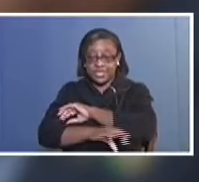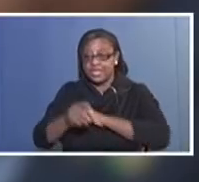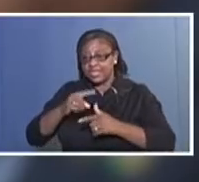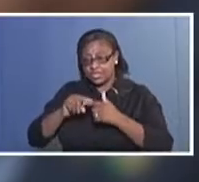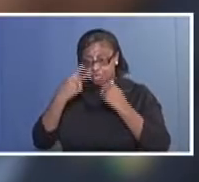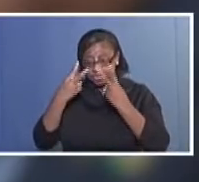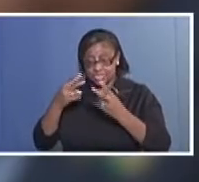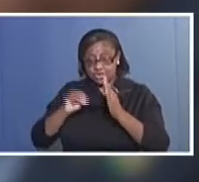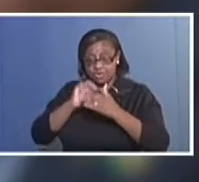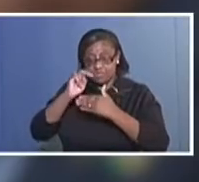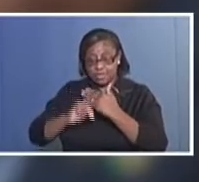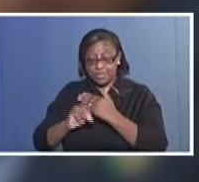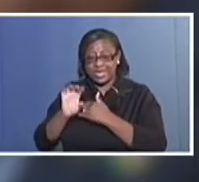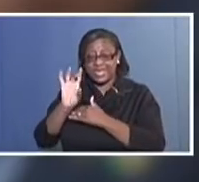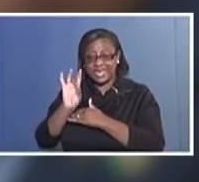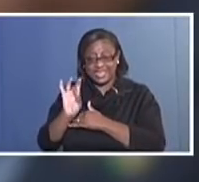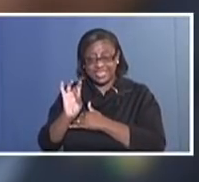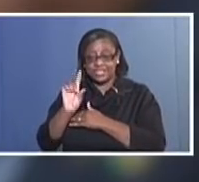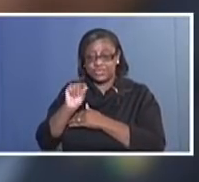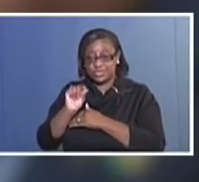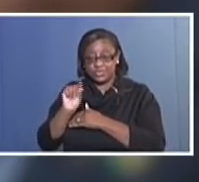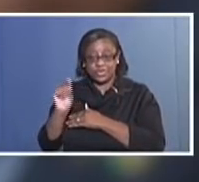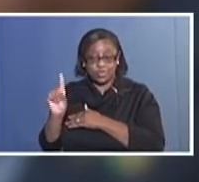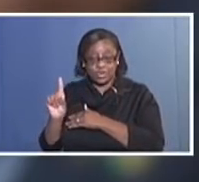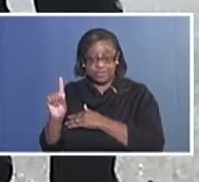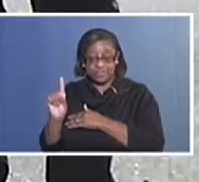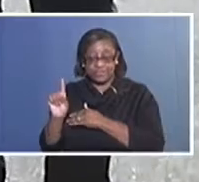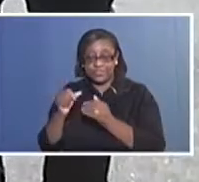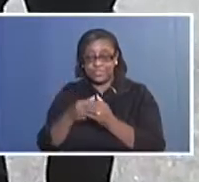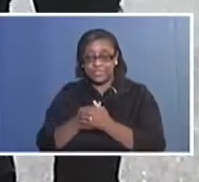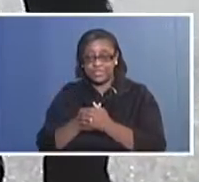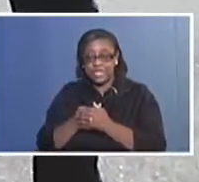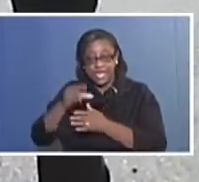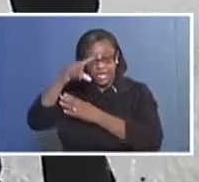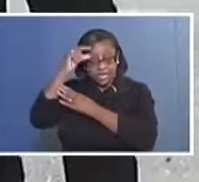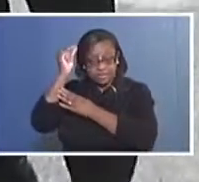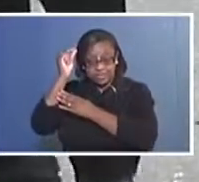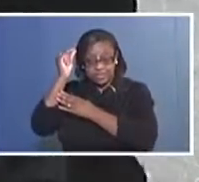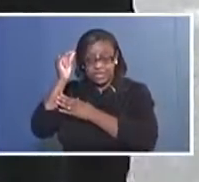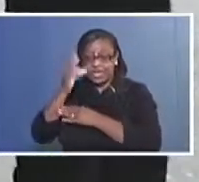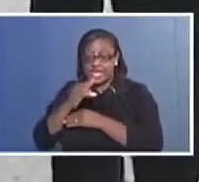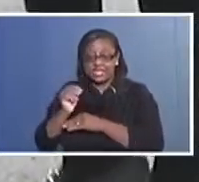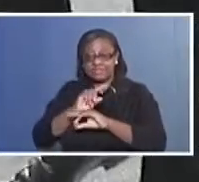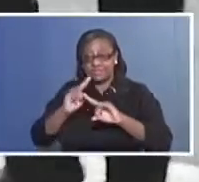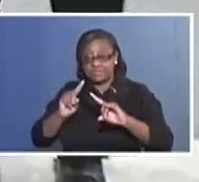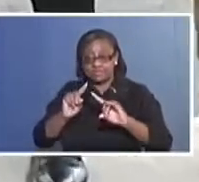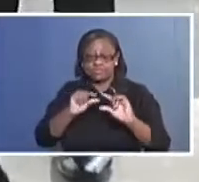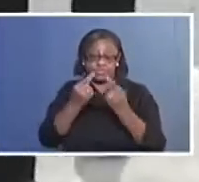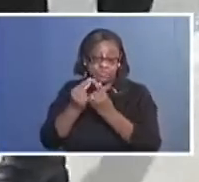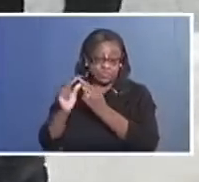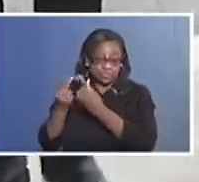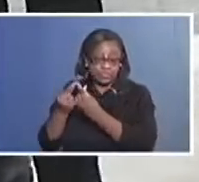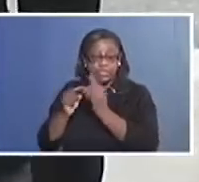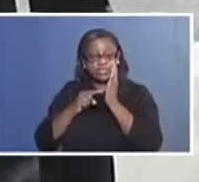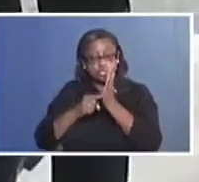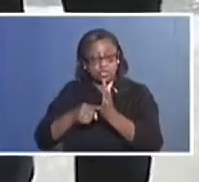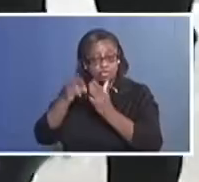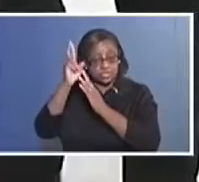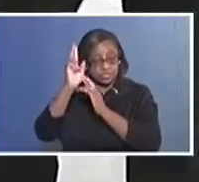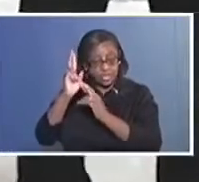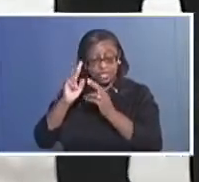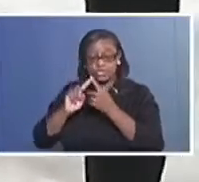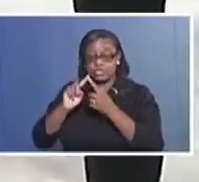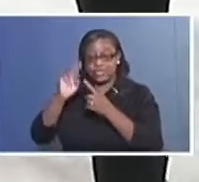effect November 8th, 2021. Government officials and other dignitaries paying their respects to